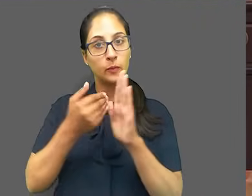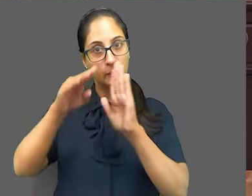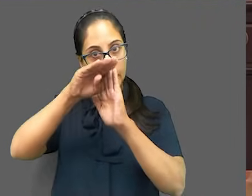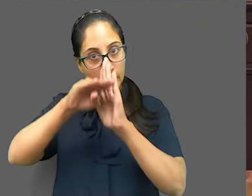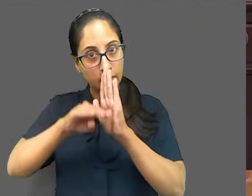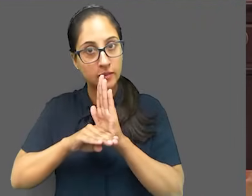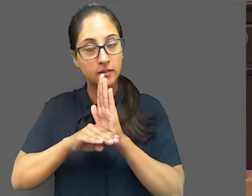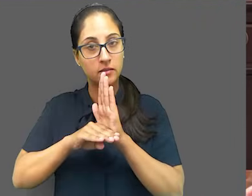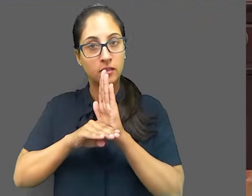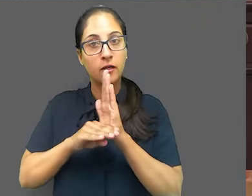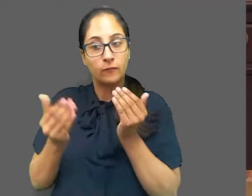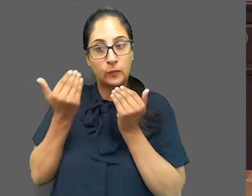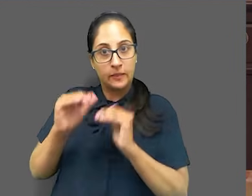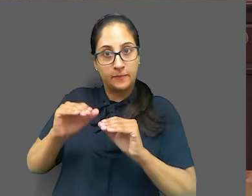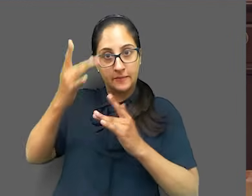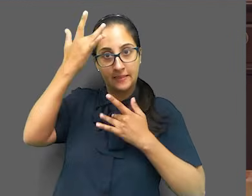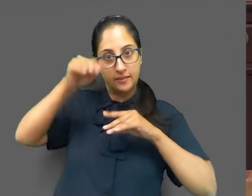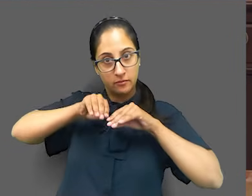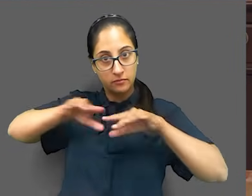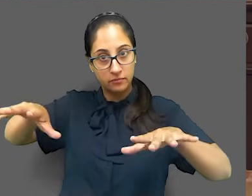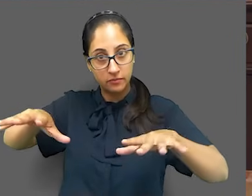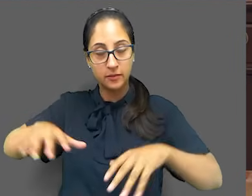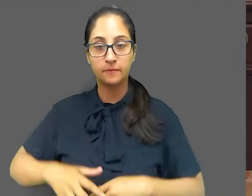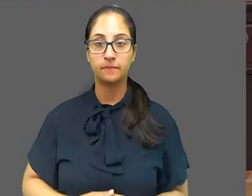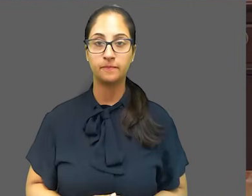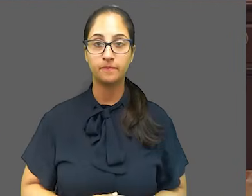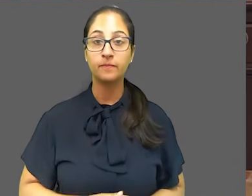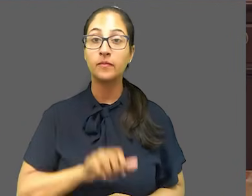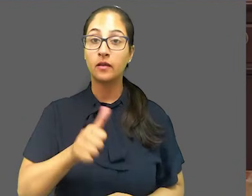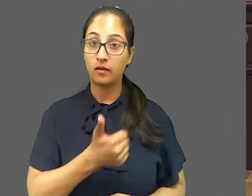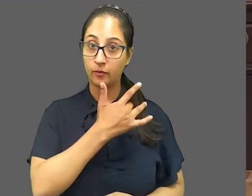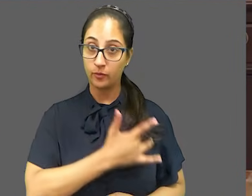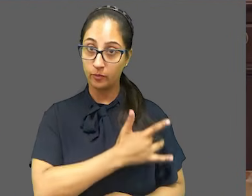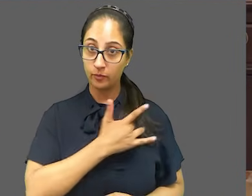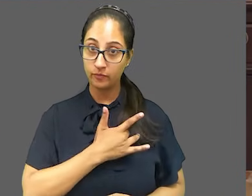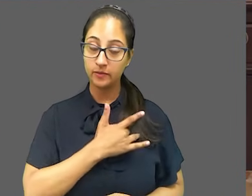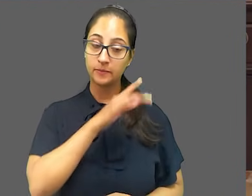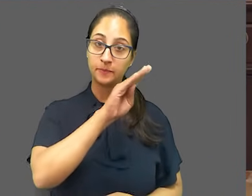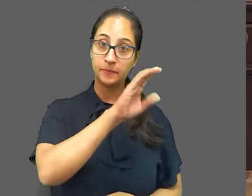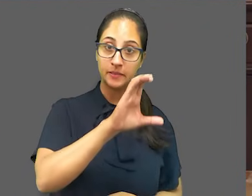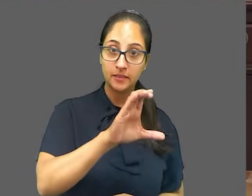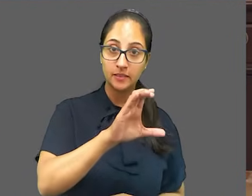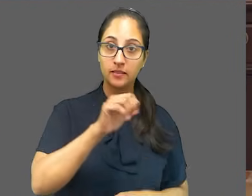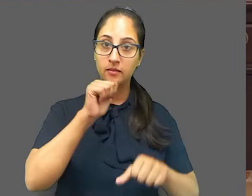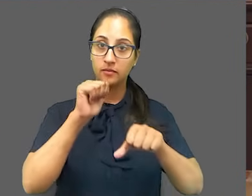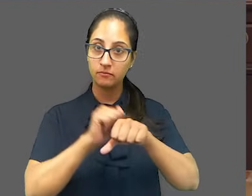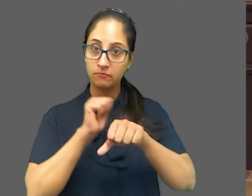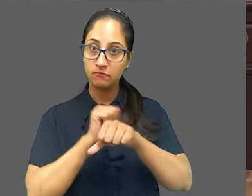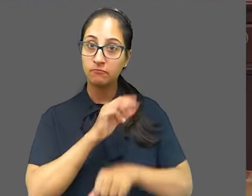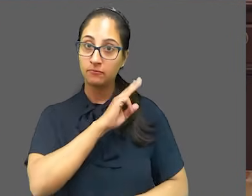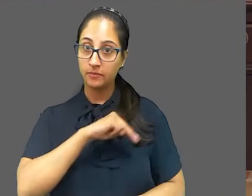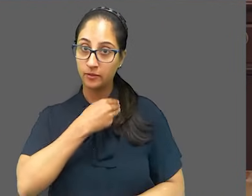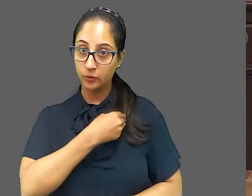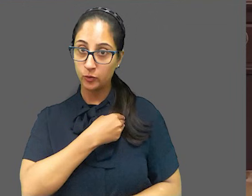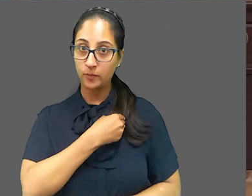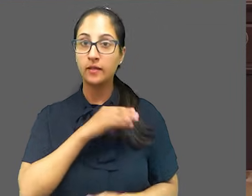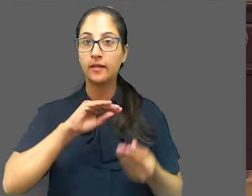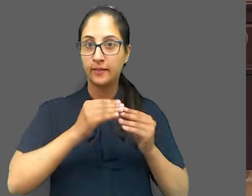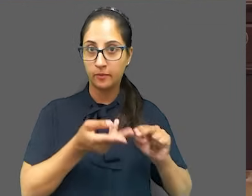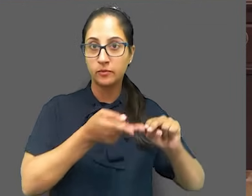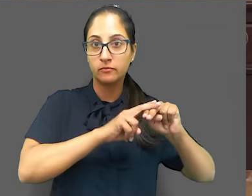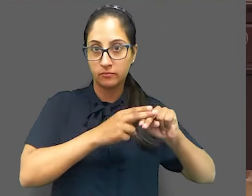spread. Similar trends in COVID-19 rates are occurring in British Columbia, Alberta, and Manitoba.